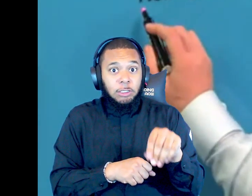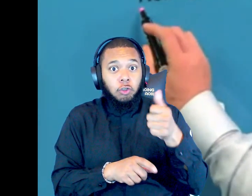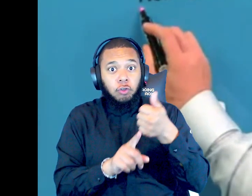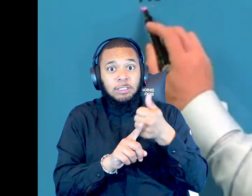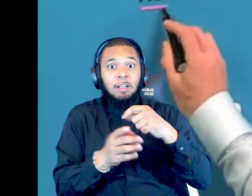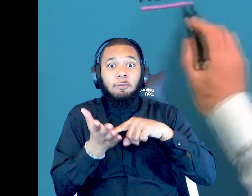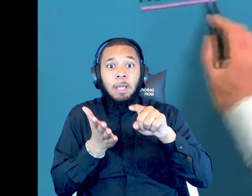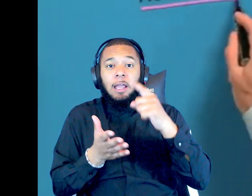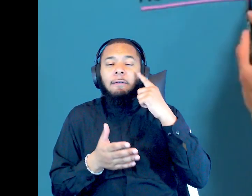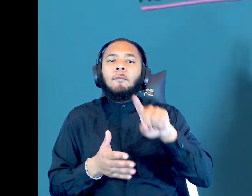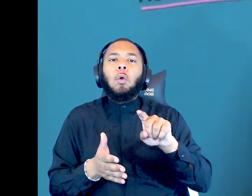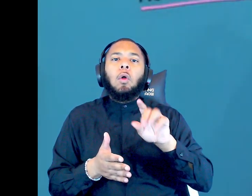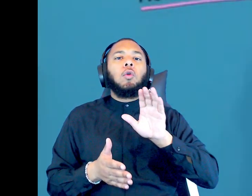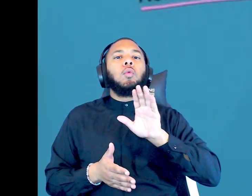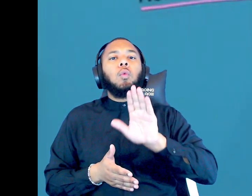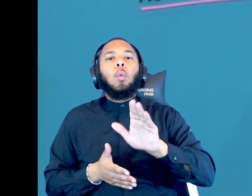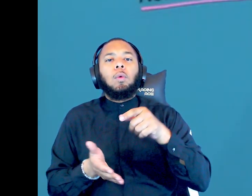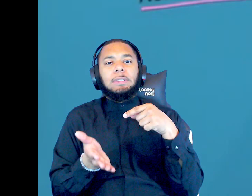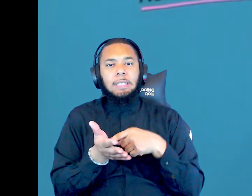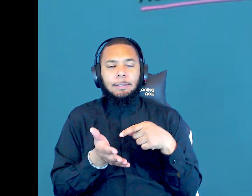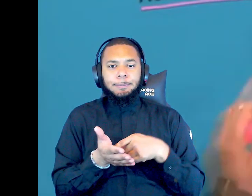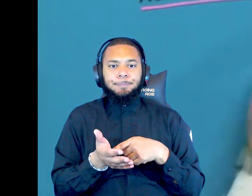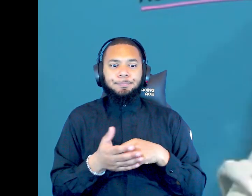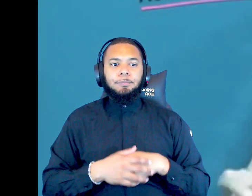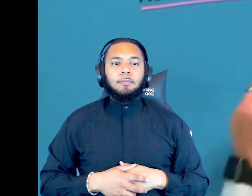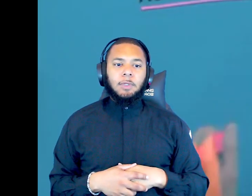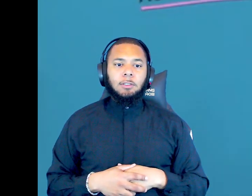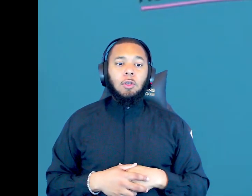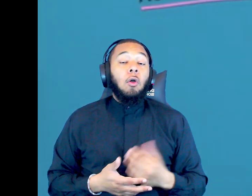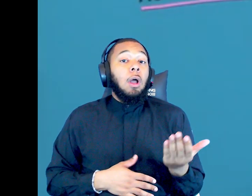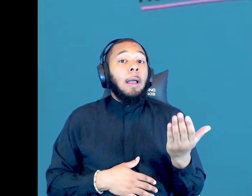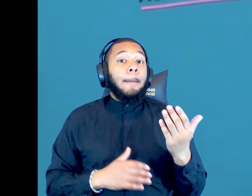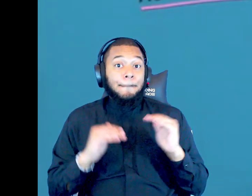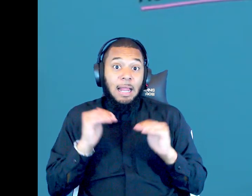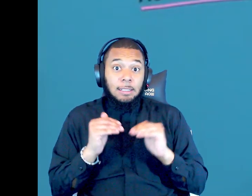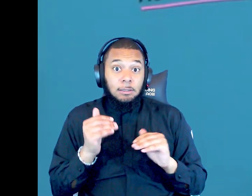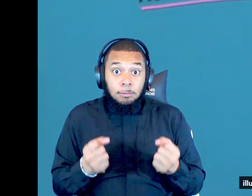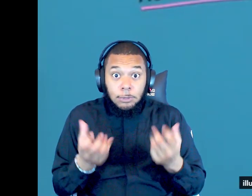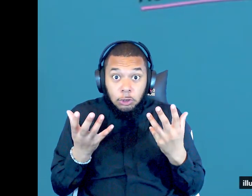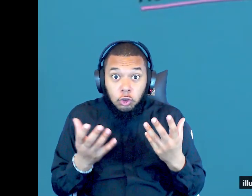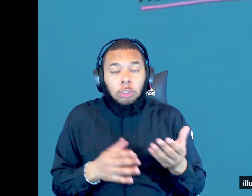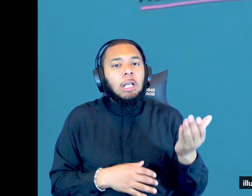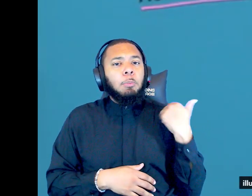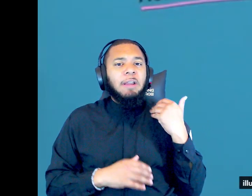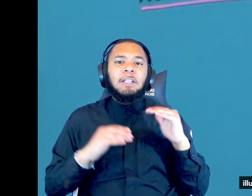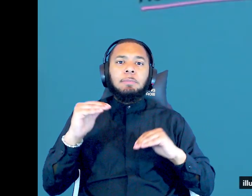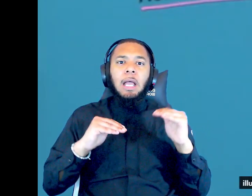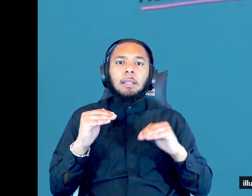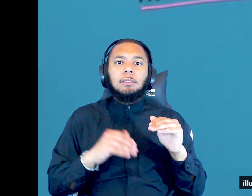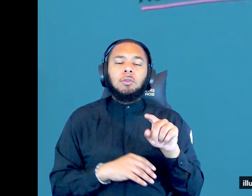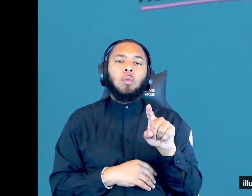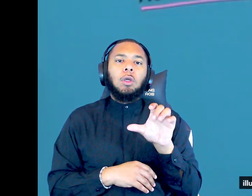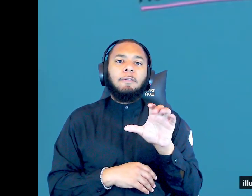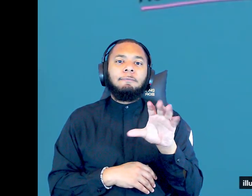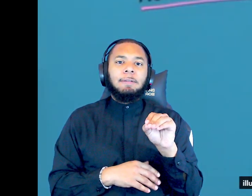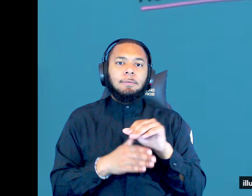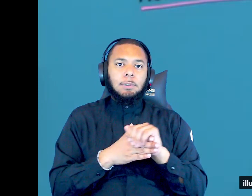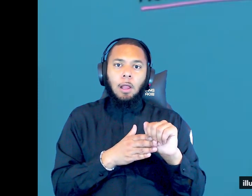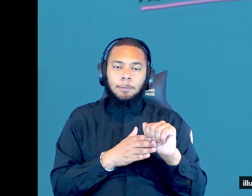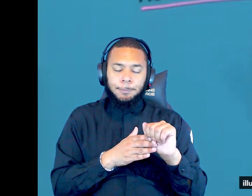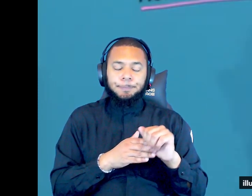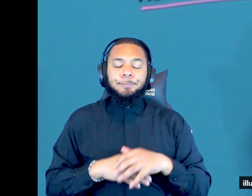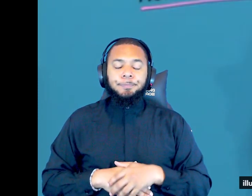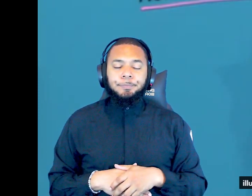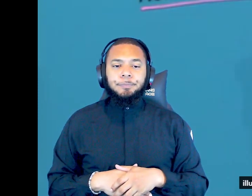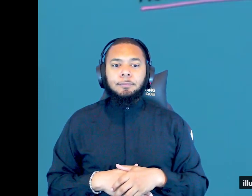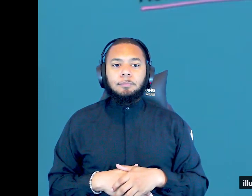So let's look at our balance. All right, we have a previous balance of $150, but